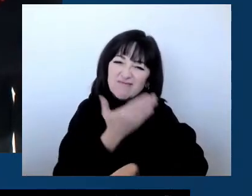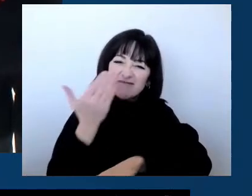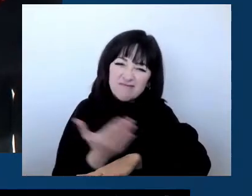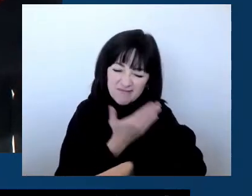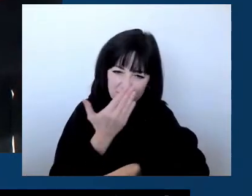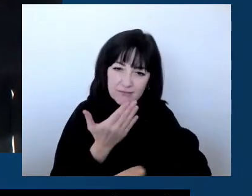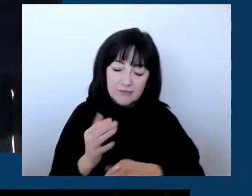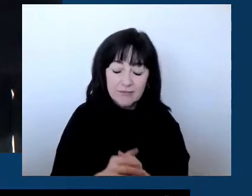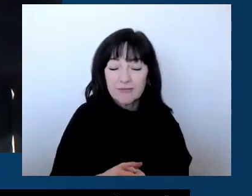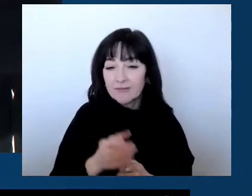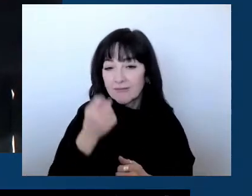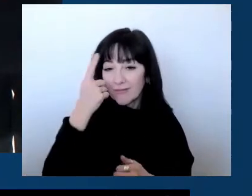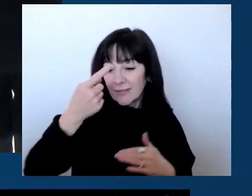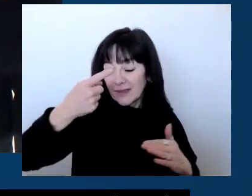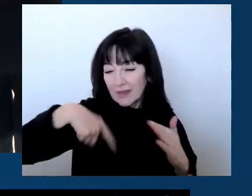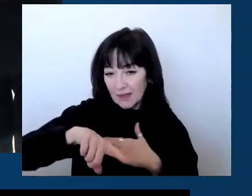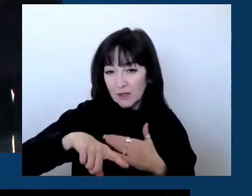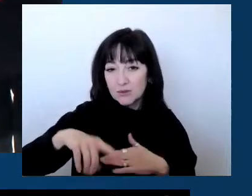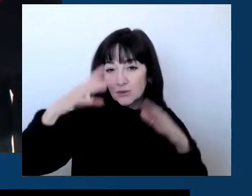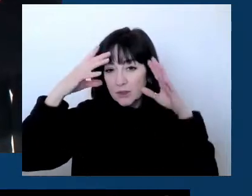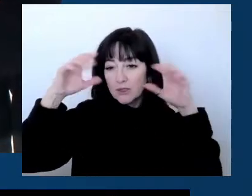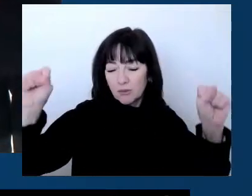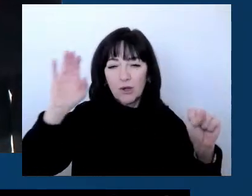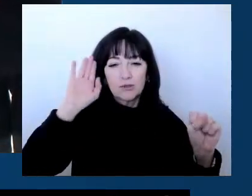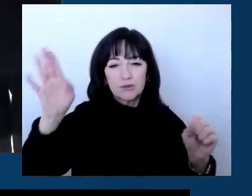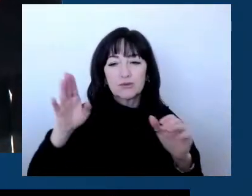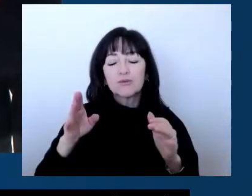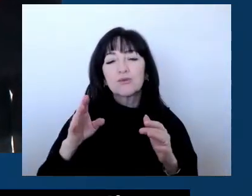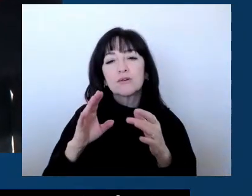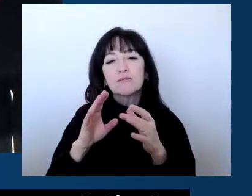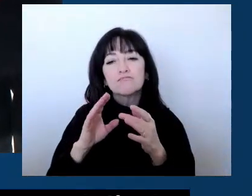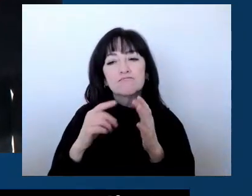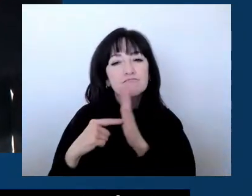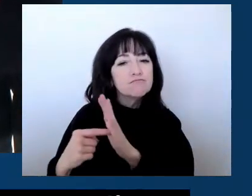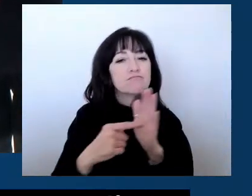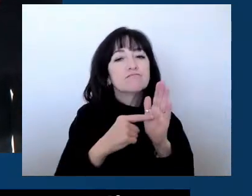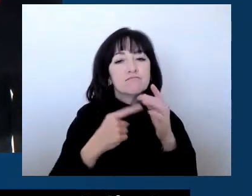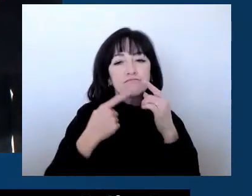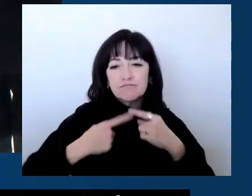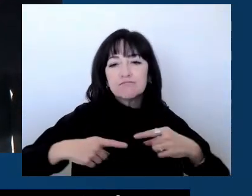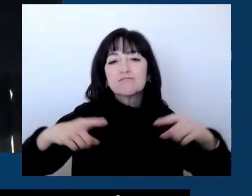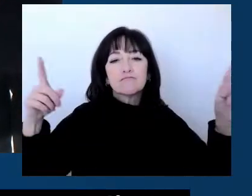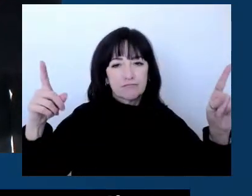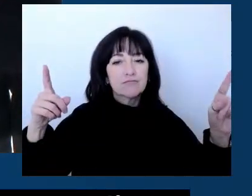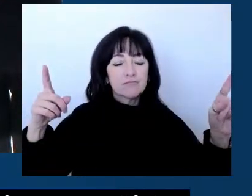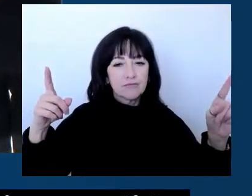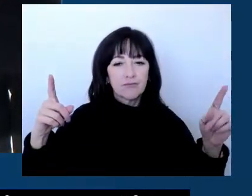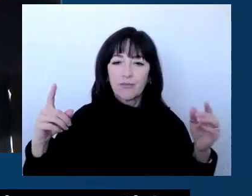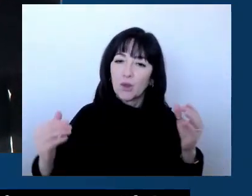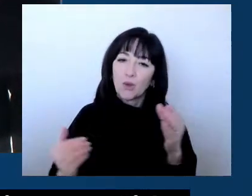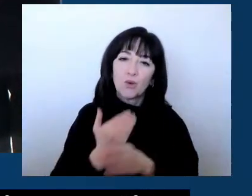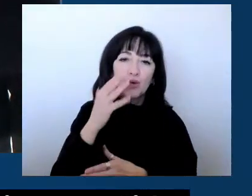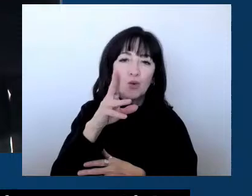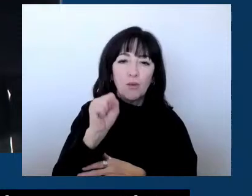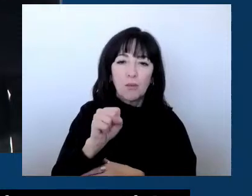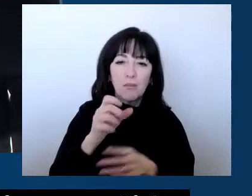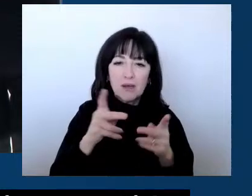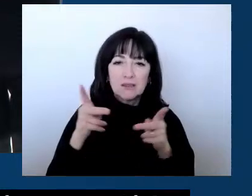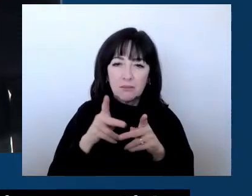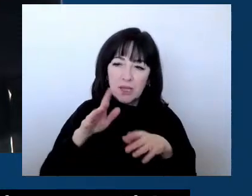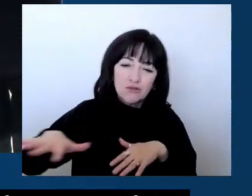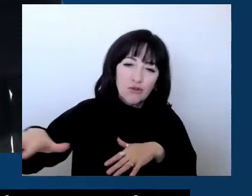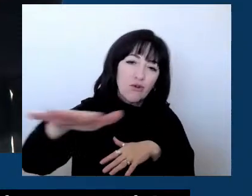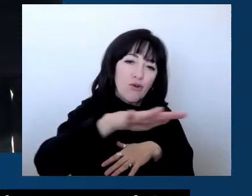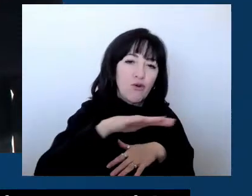announce an unprecedented funding opportunity to modernize bus fleets and bus facilities across the country and create good jobs